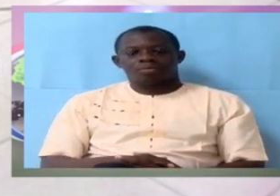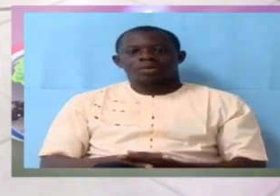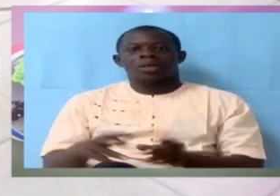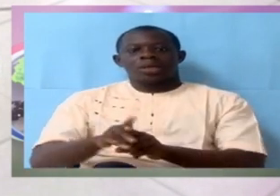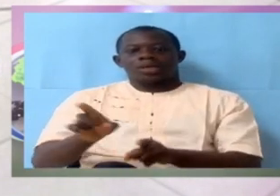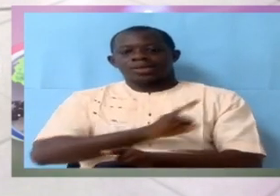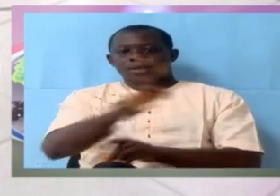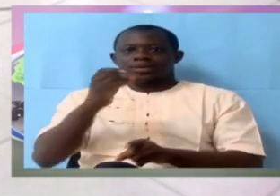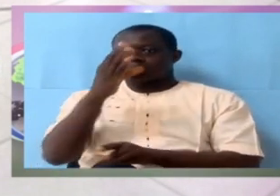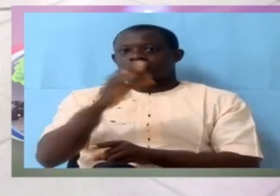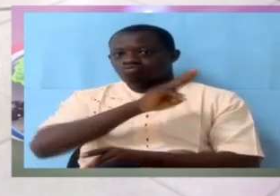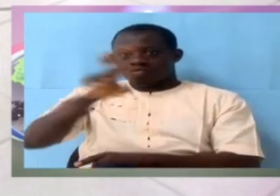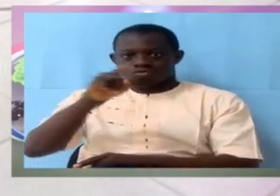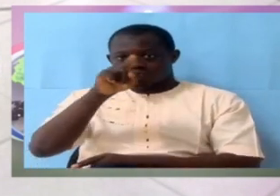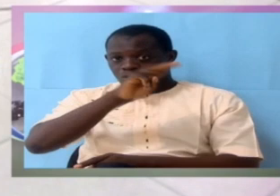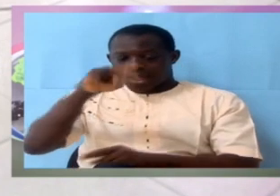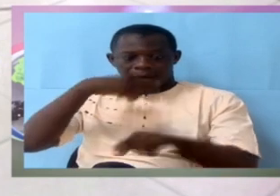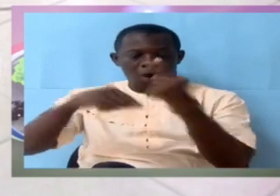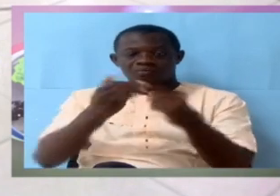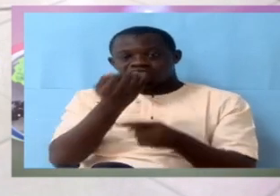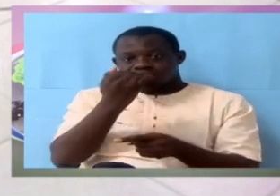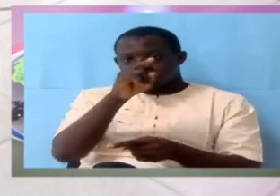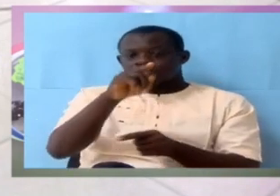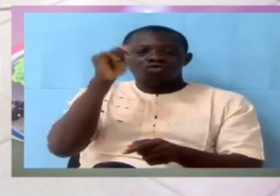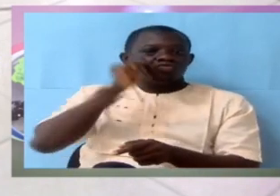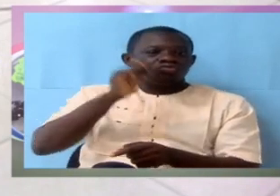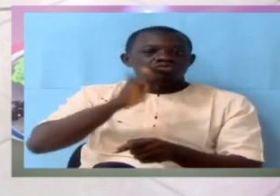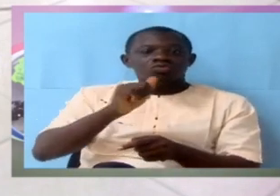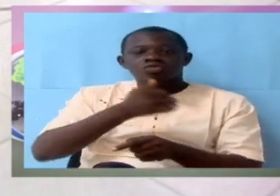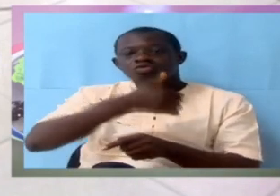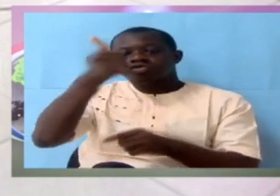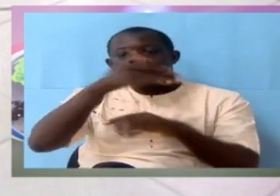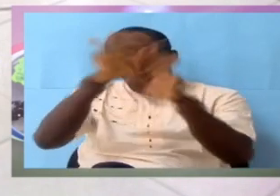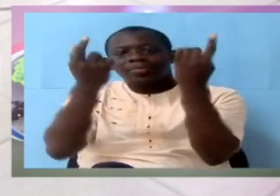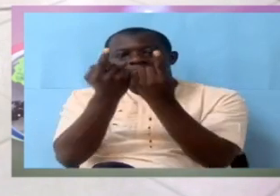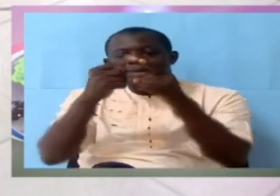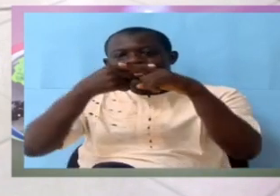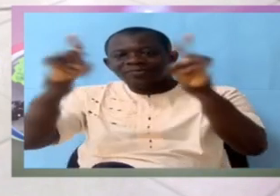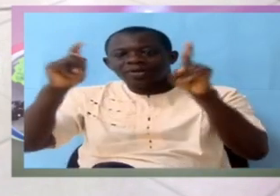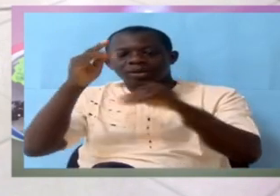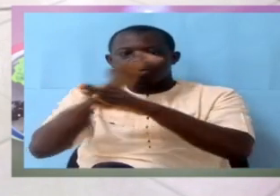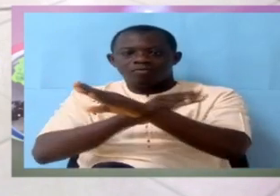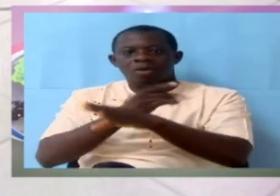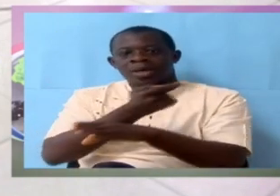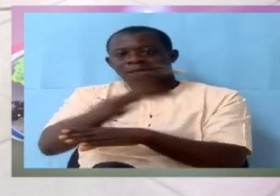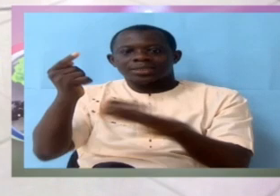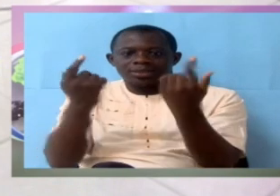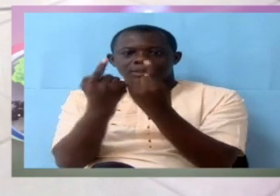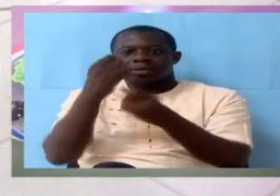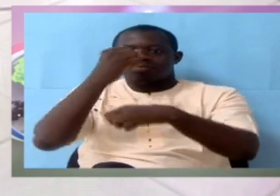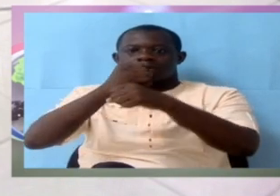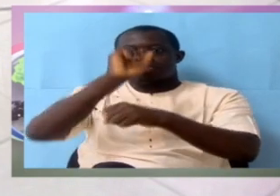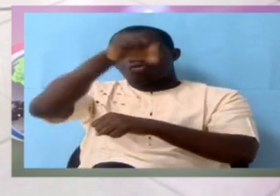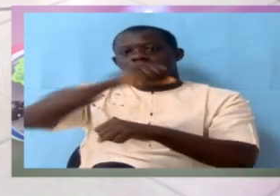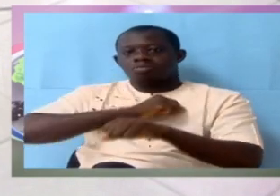They said, no, it is not that food. You were using some things before. Those are the things which made this